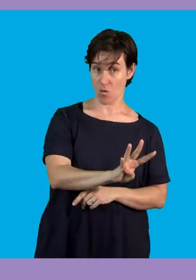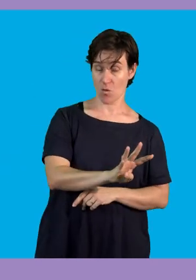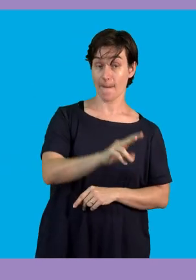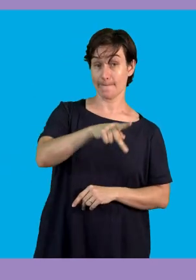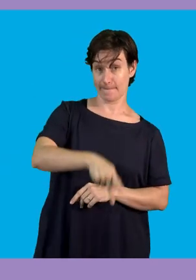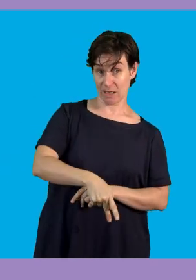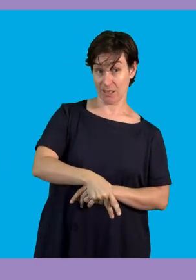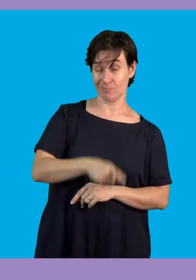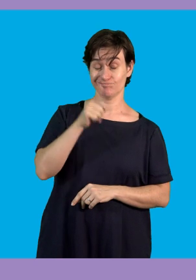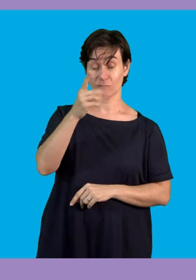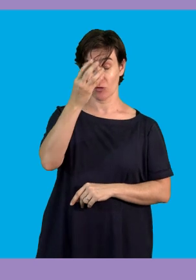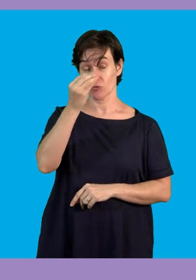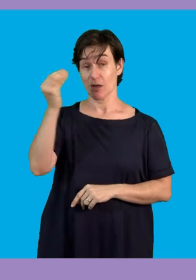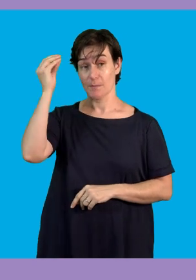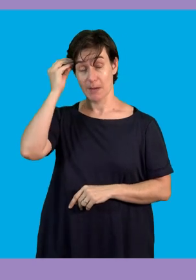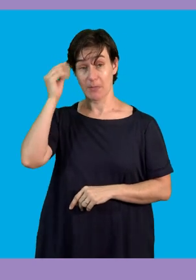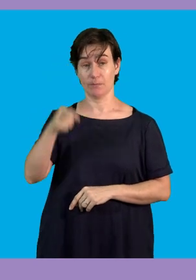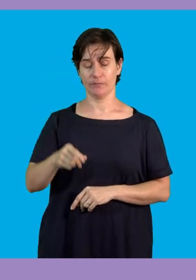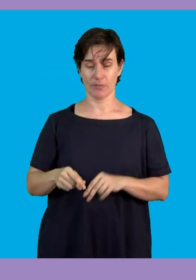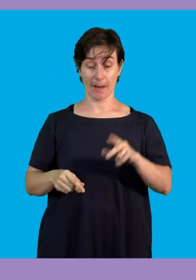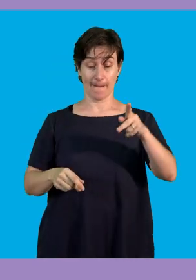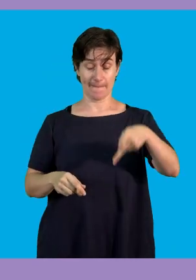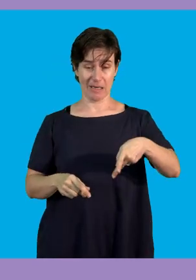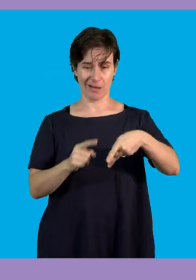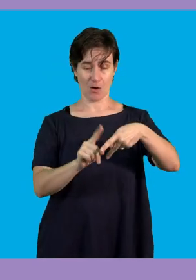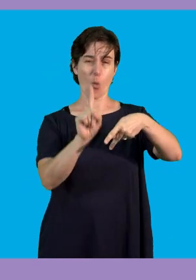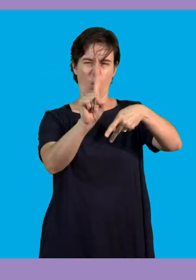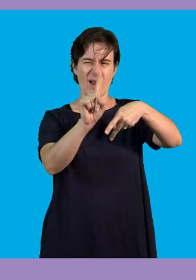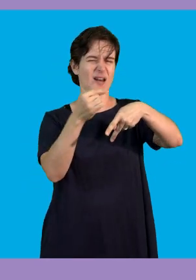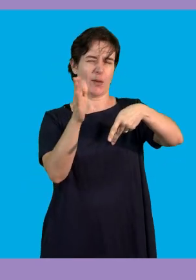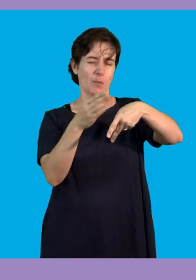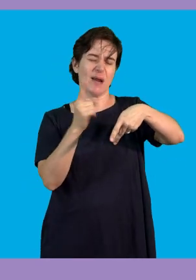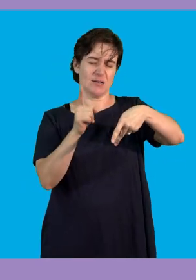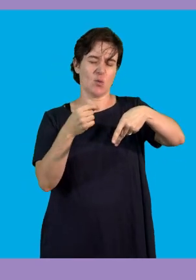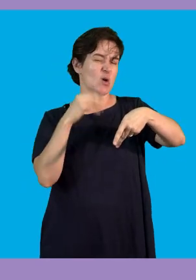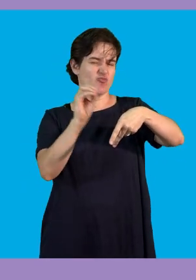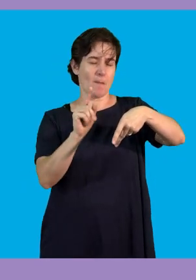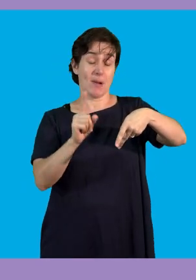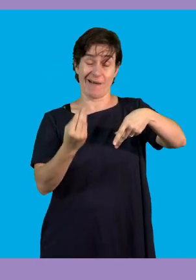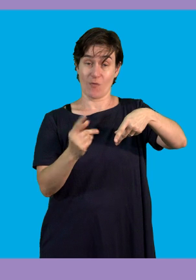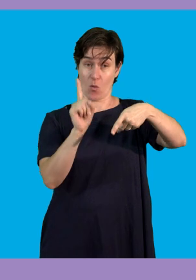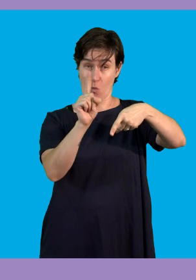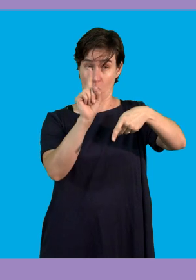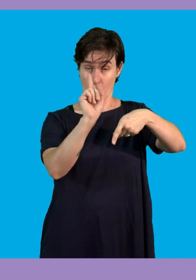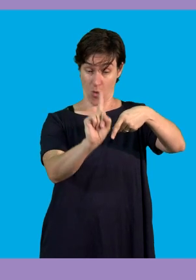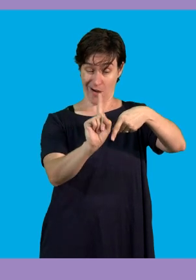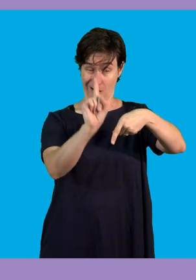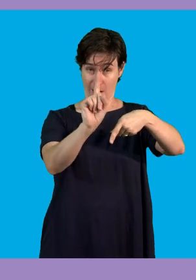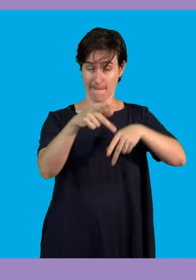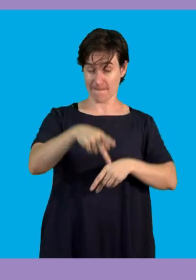P, remember when we have P, it has a 1 that we do not write, so it would